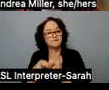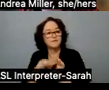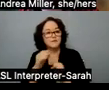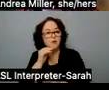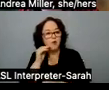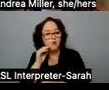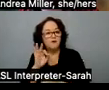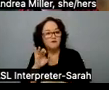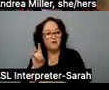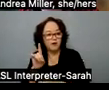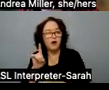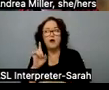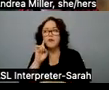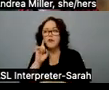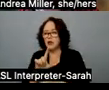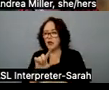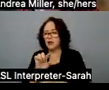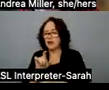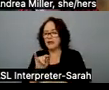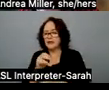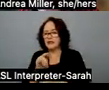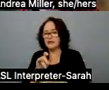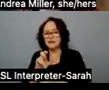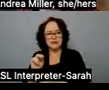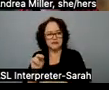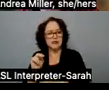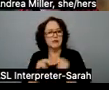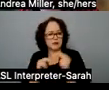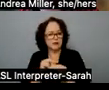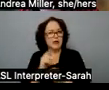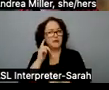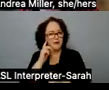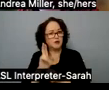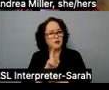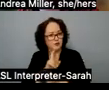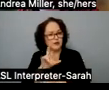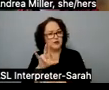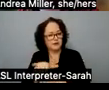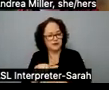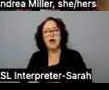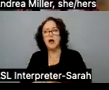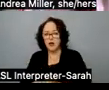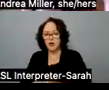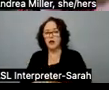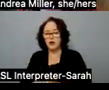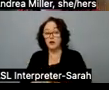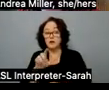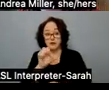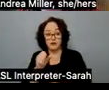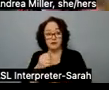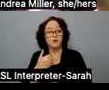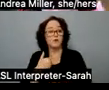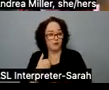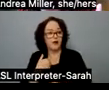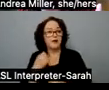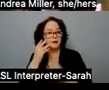build. I think the Lexington development used home money to build. So yes, we have experience with that layering of,